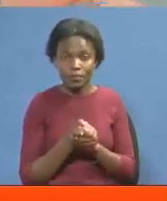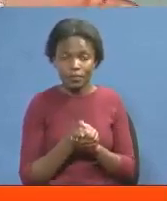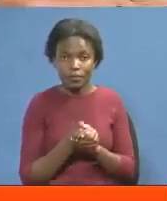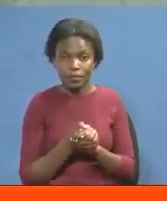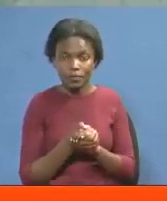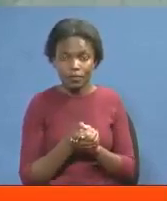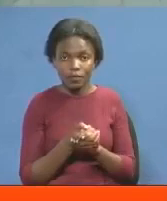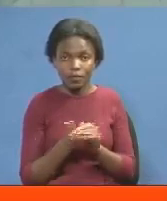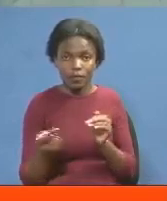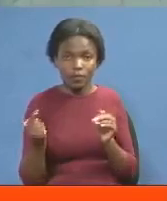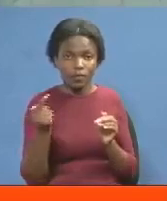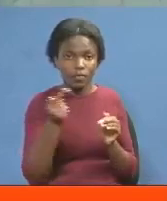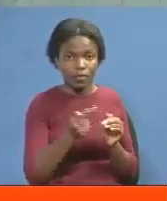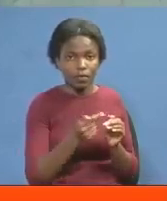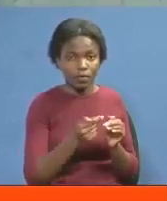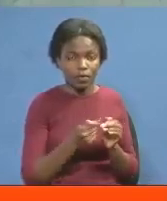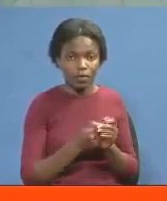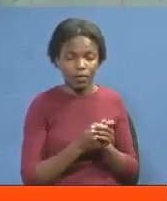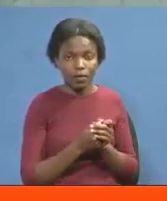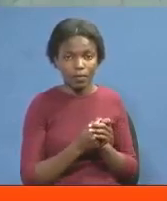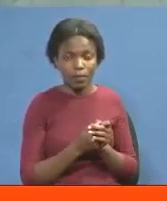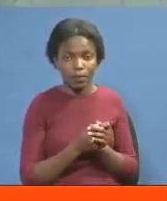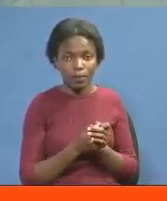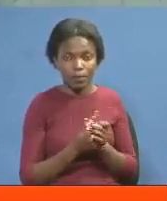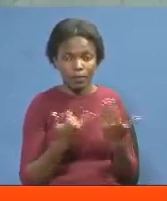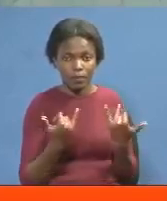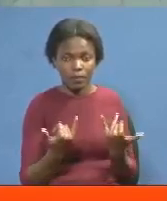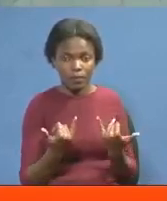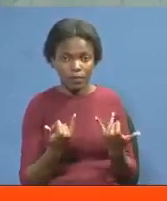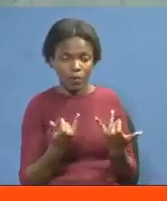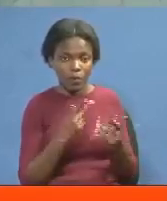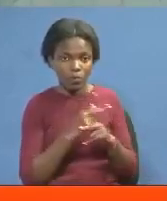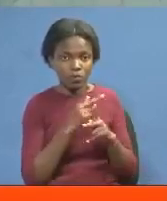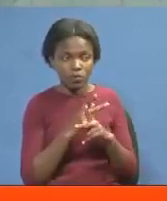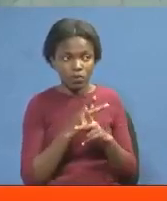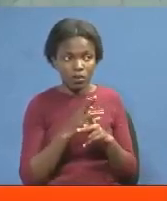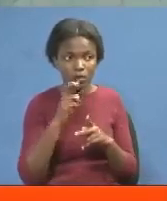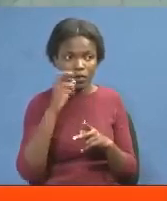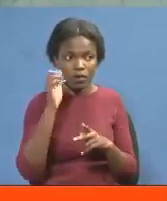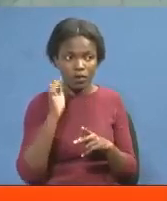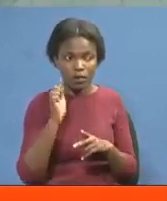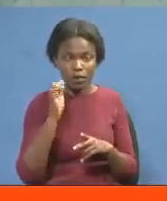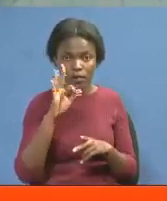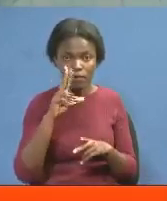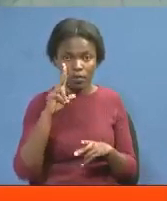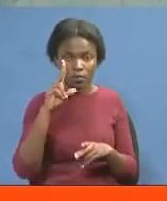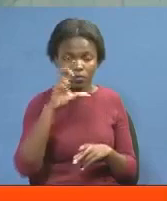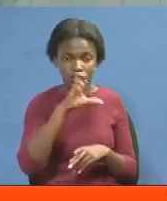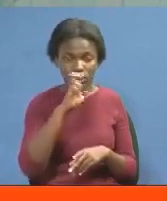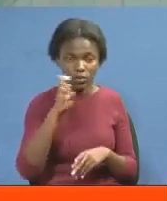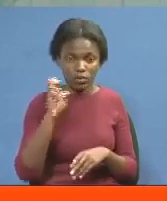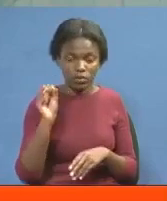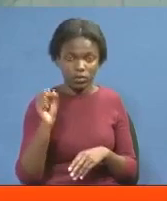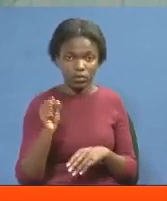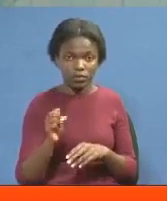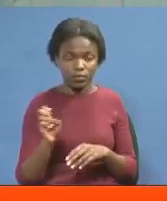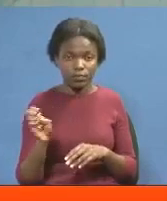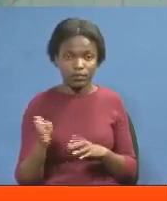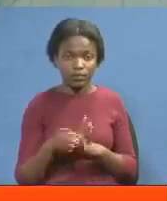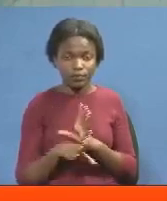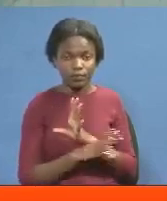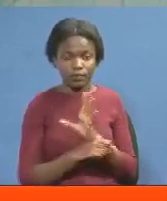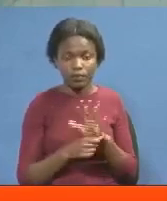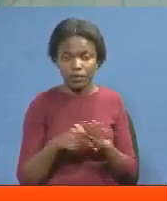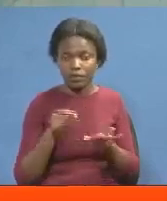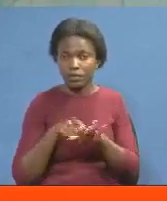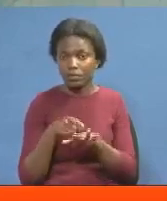recruit some of them into our national intelligence service. So now we can protect the refugee camps and protect the country. But truly, this is